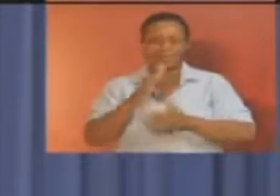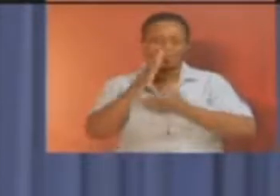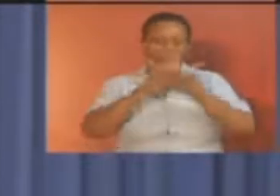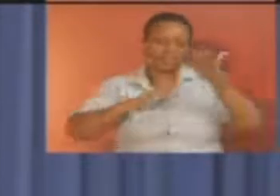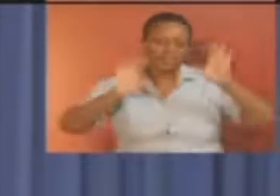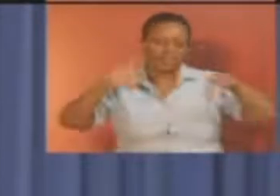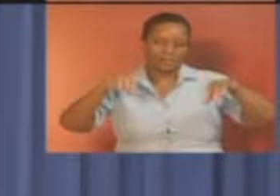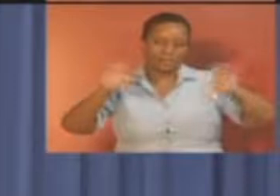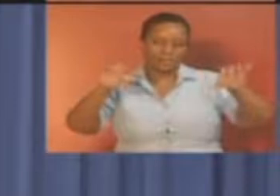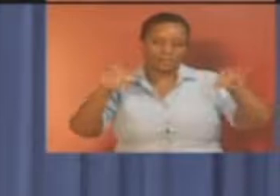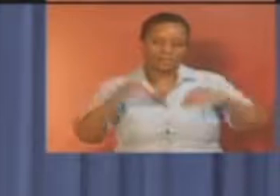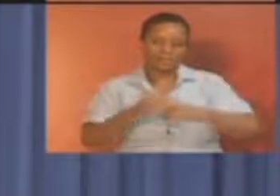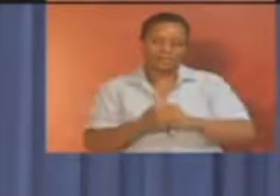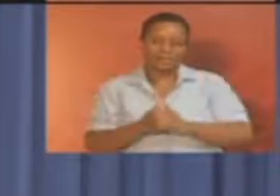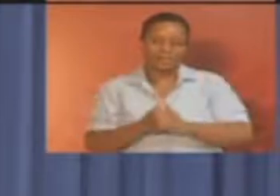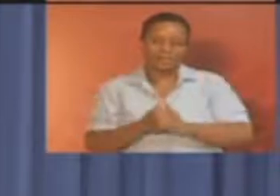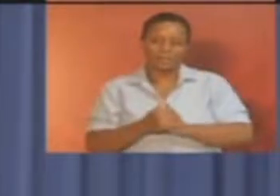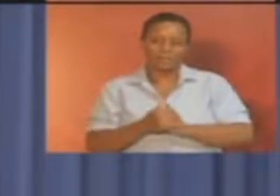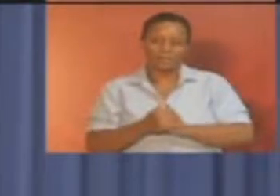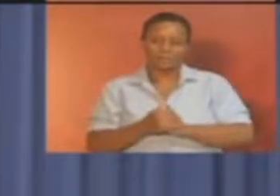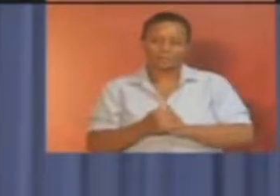exactly what we did here in Trinidad and Tobago.